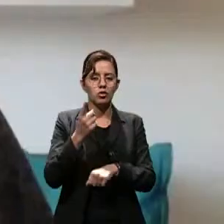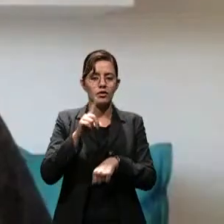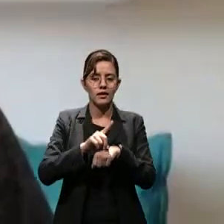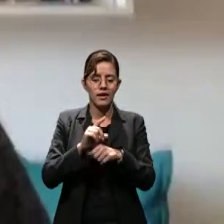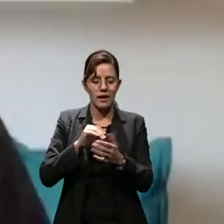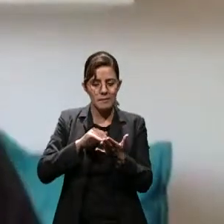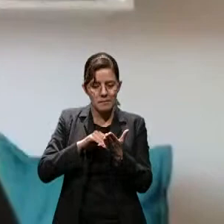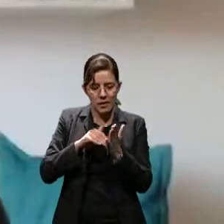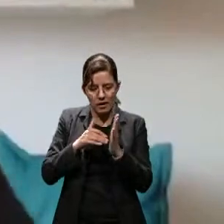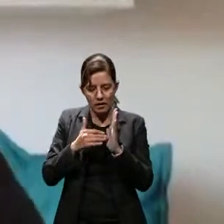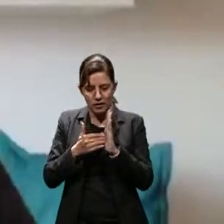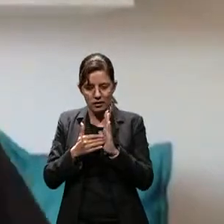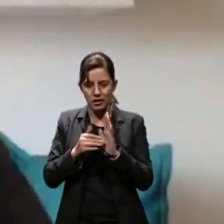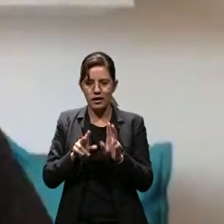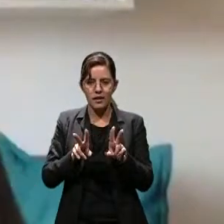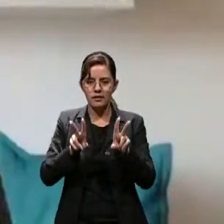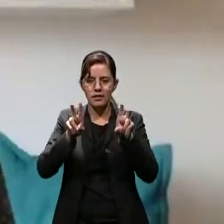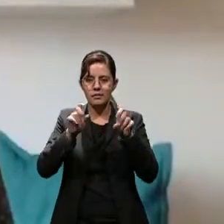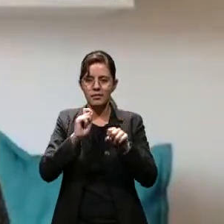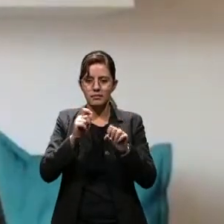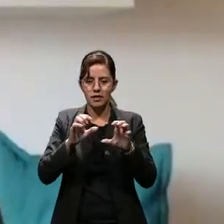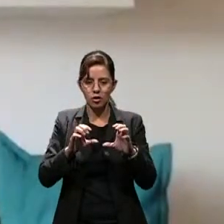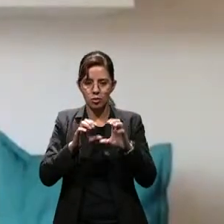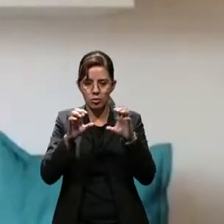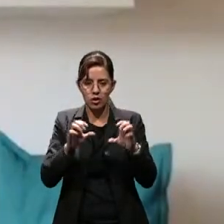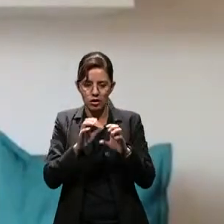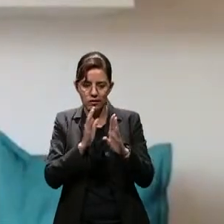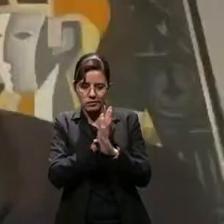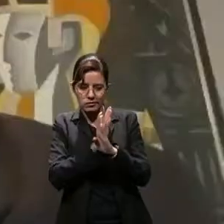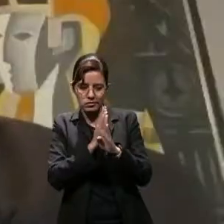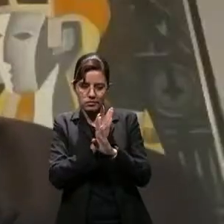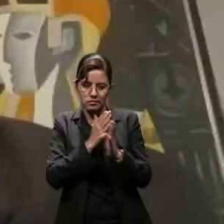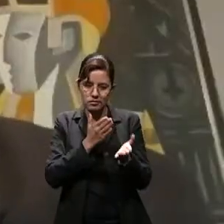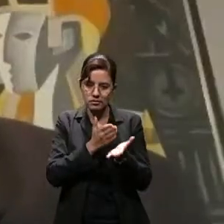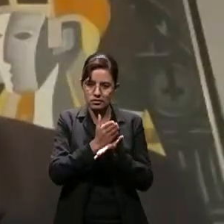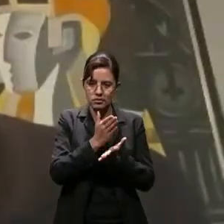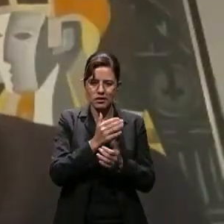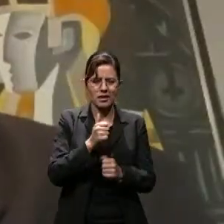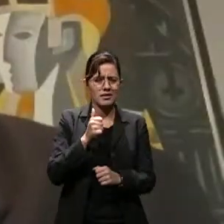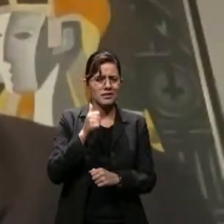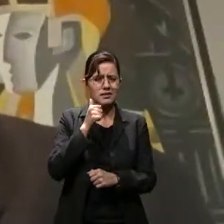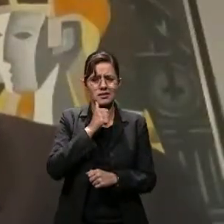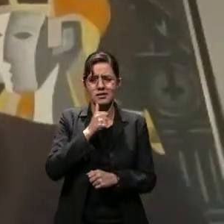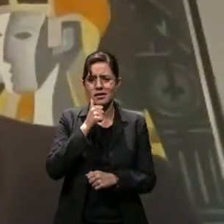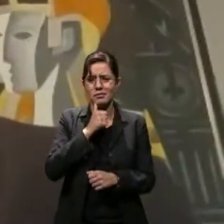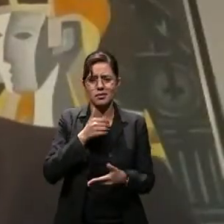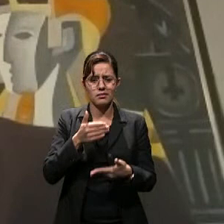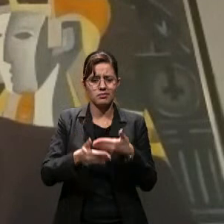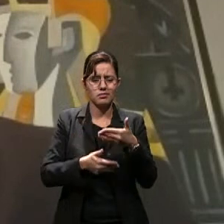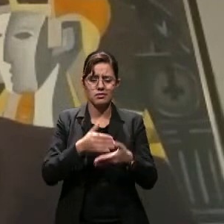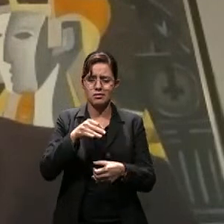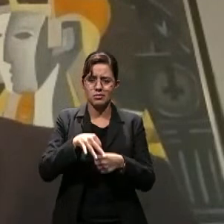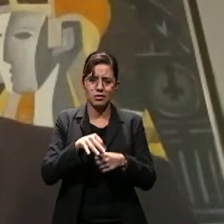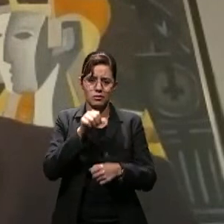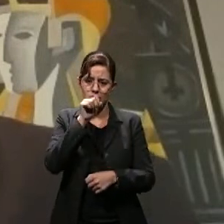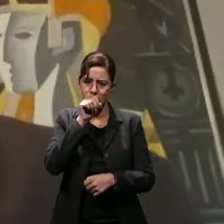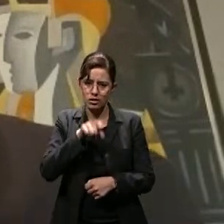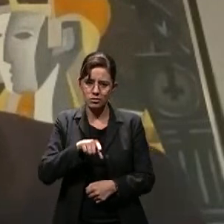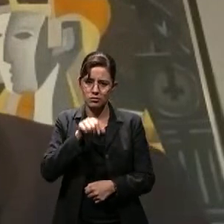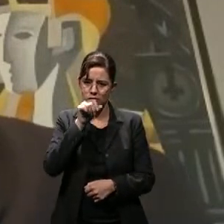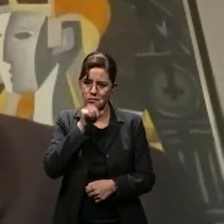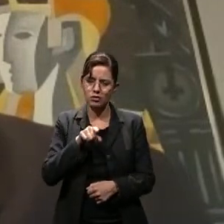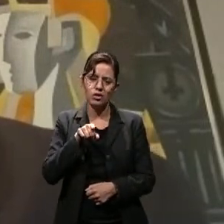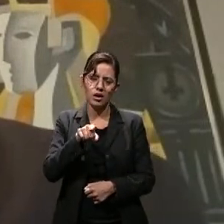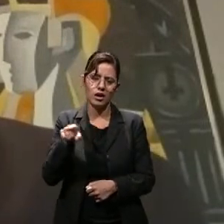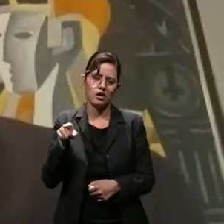being created with IT. In all elections, almost the same